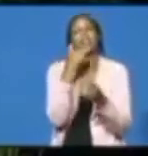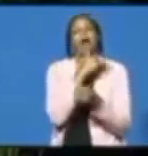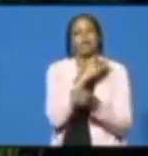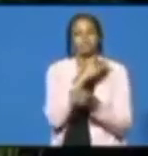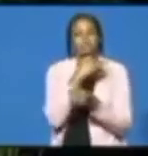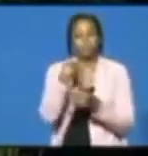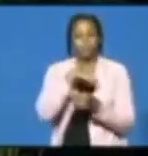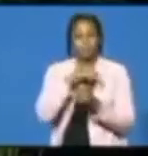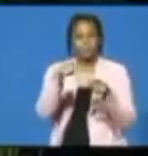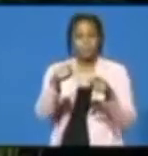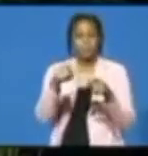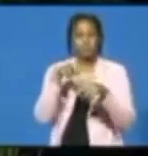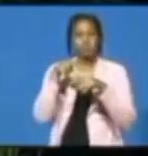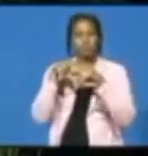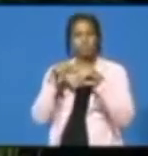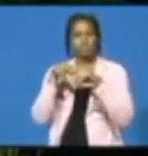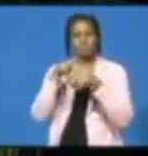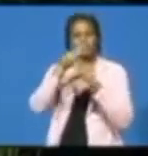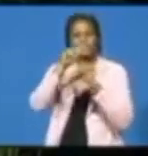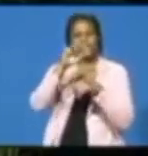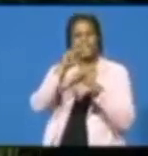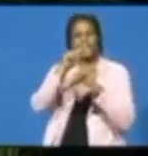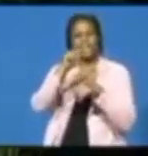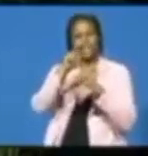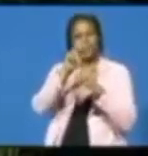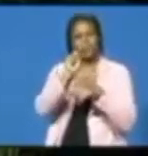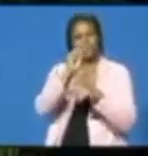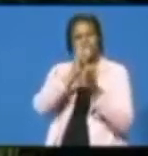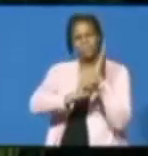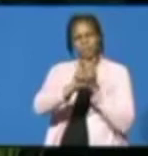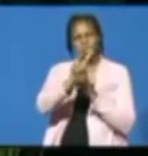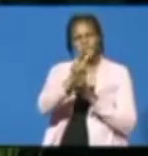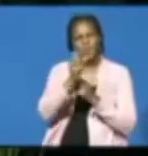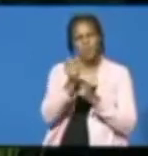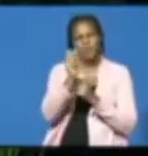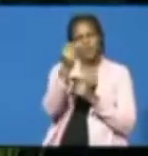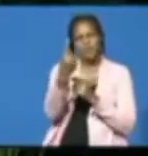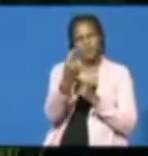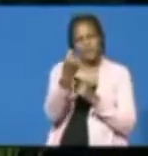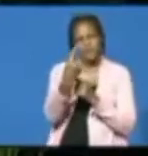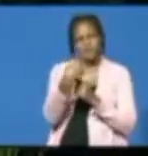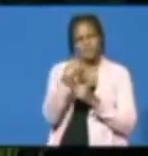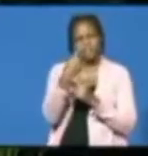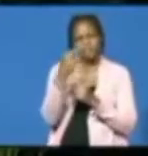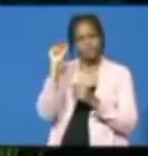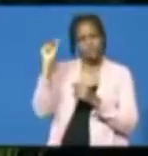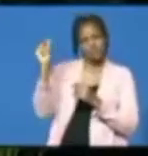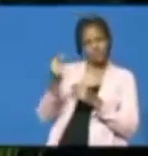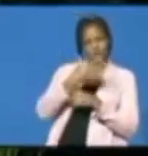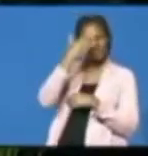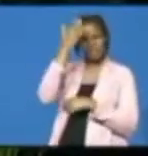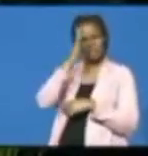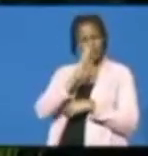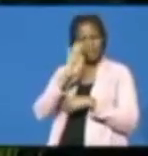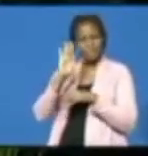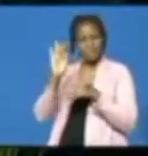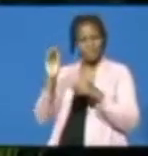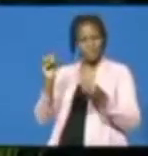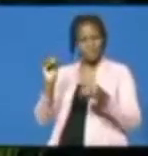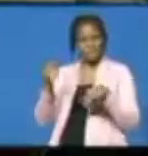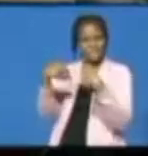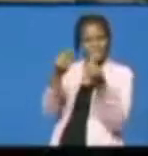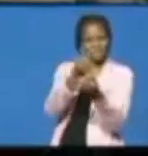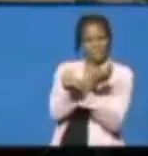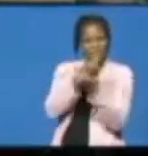salt of Titus chapter 2 and verse 11. For the grace of God that bringeth